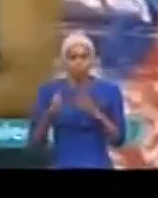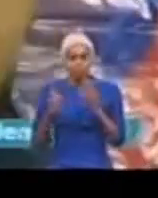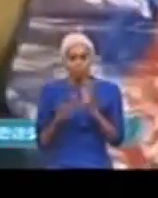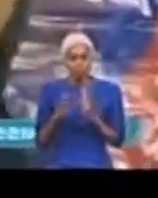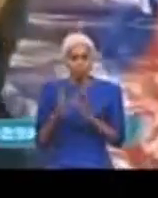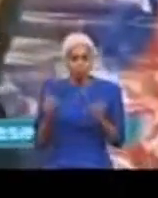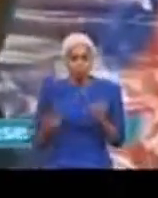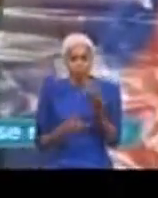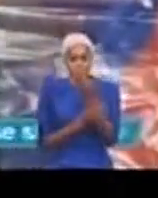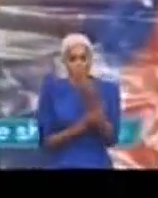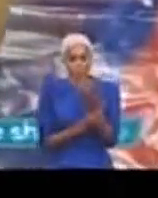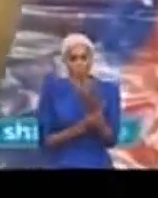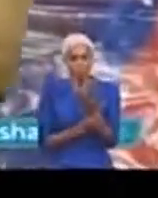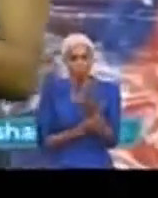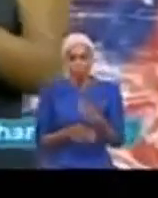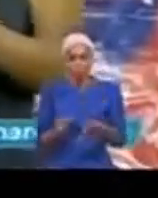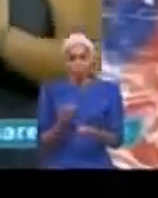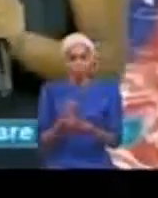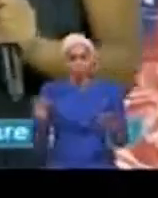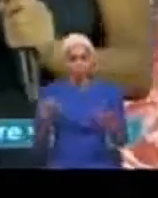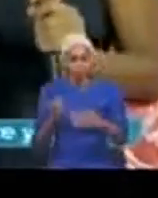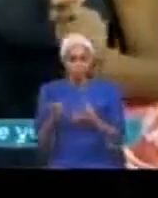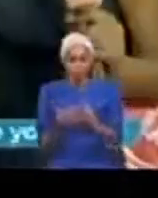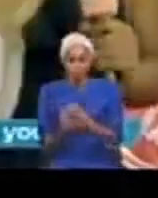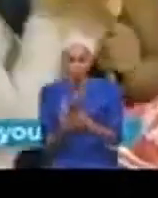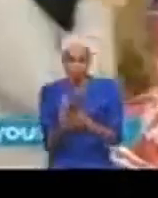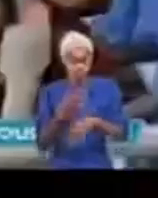hand. Amen.